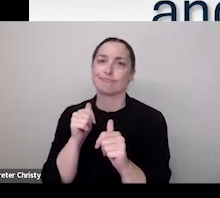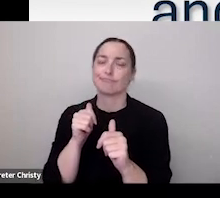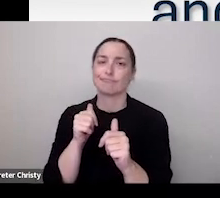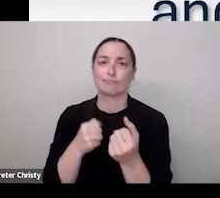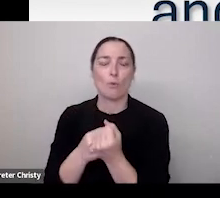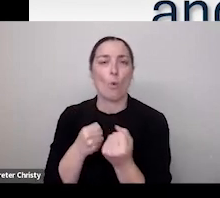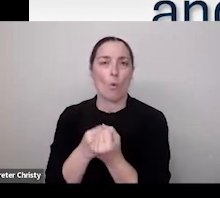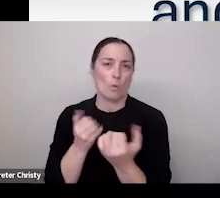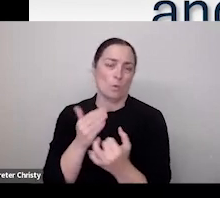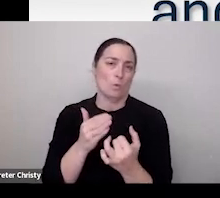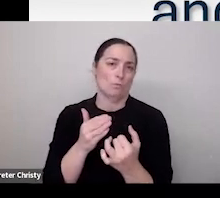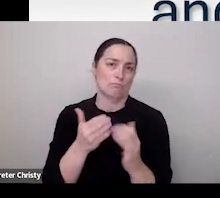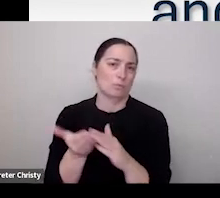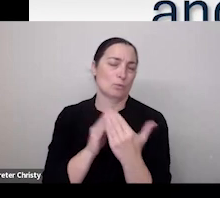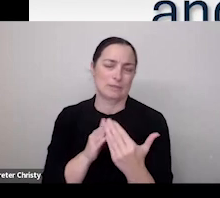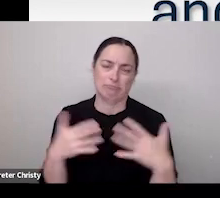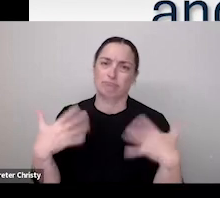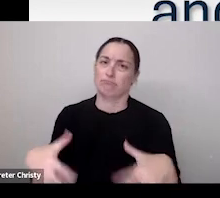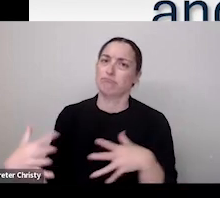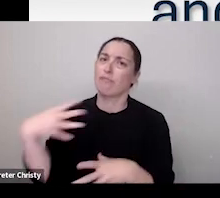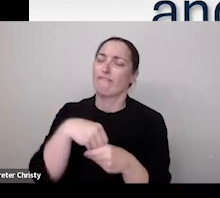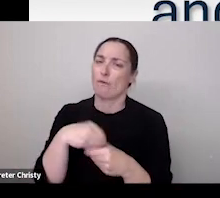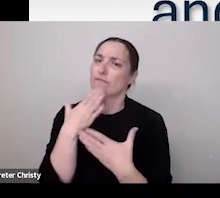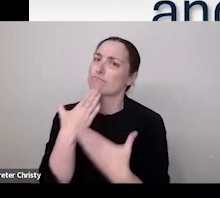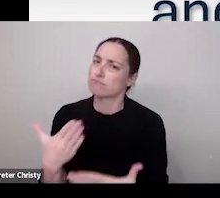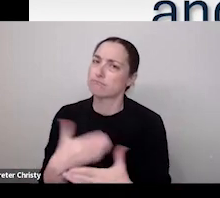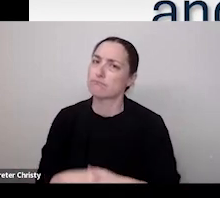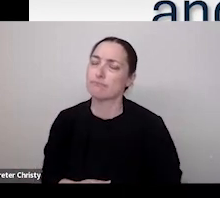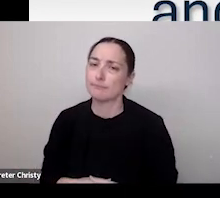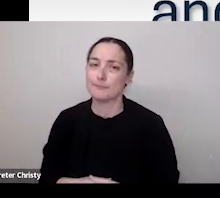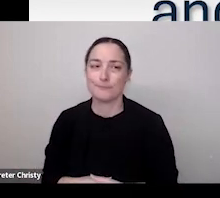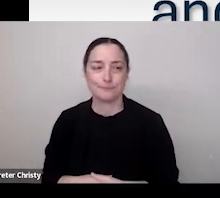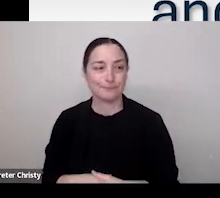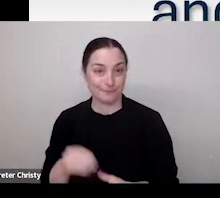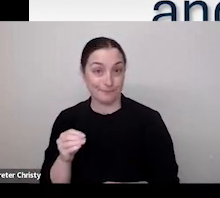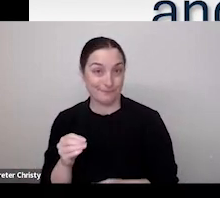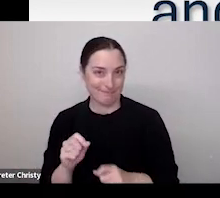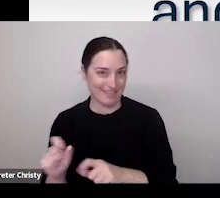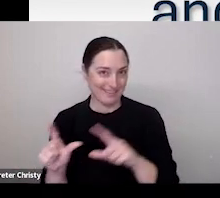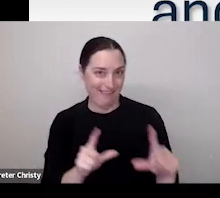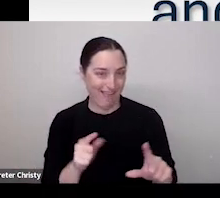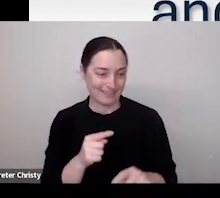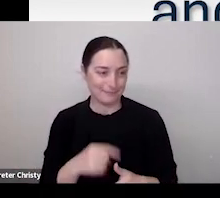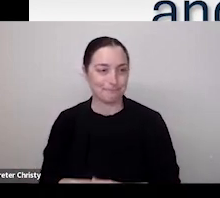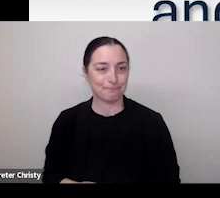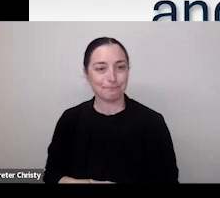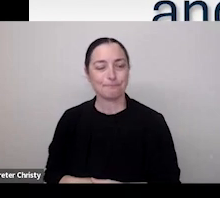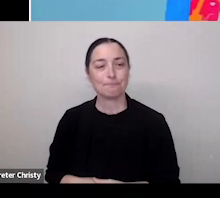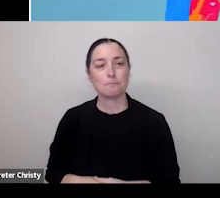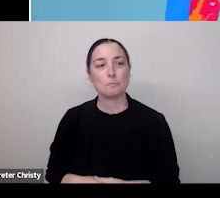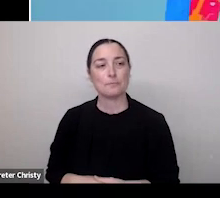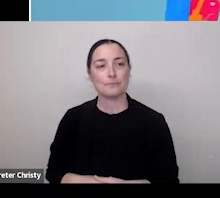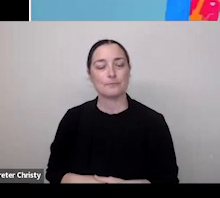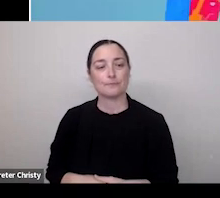have been instrumental in the development of this work. Next slide, please. I think we need to start